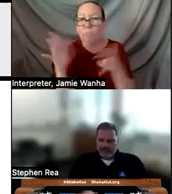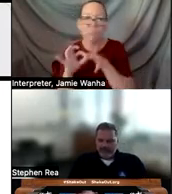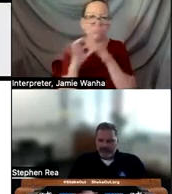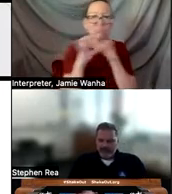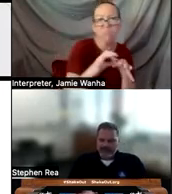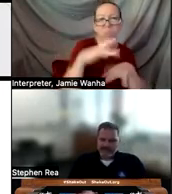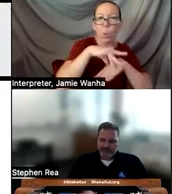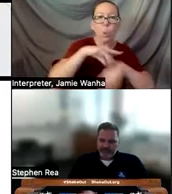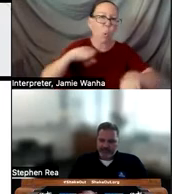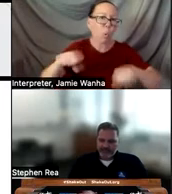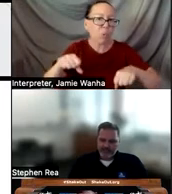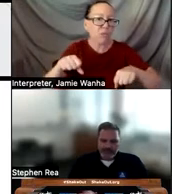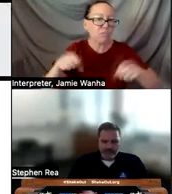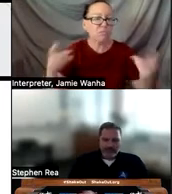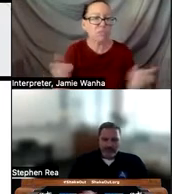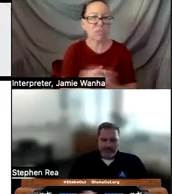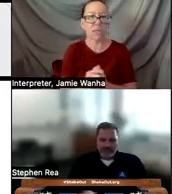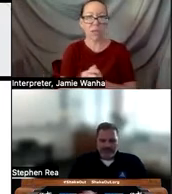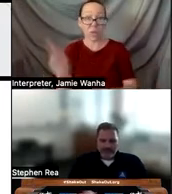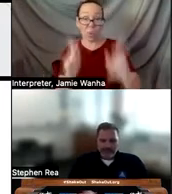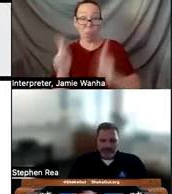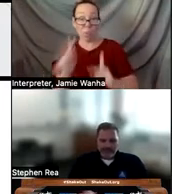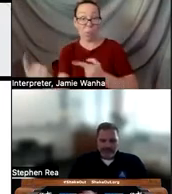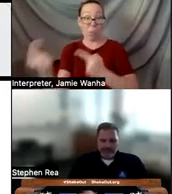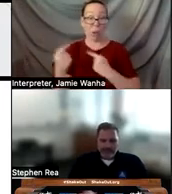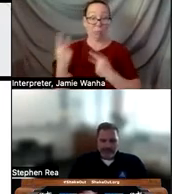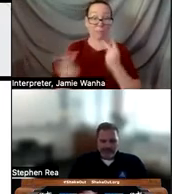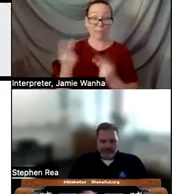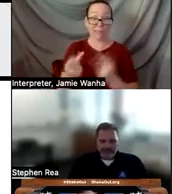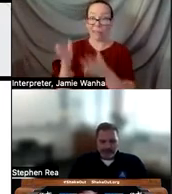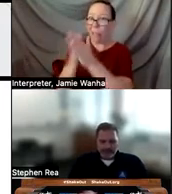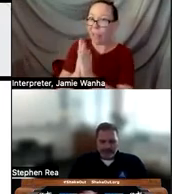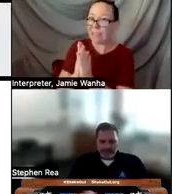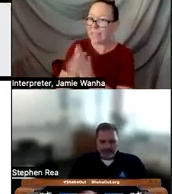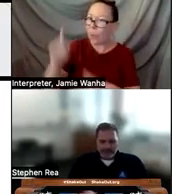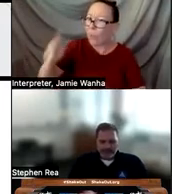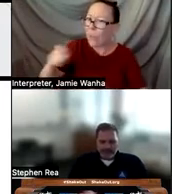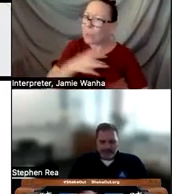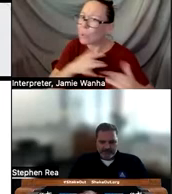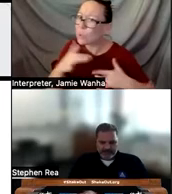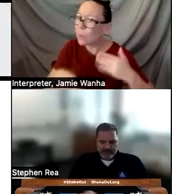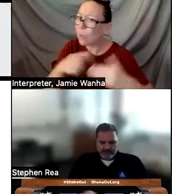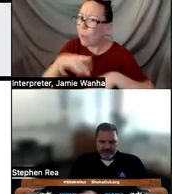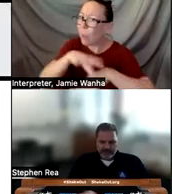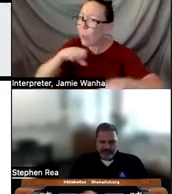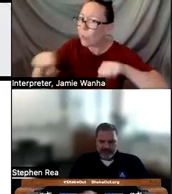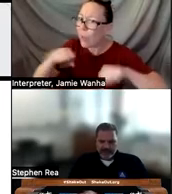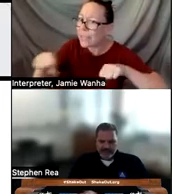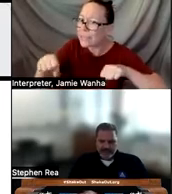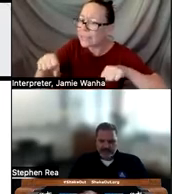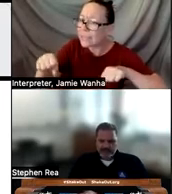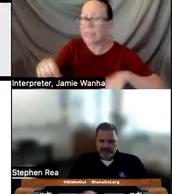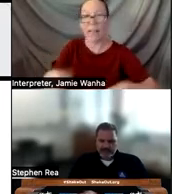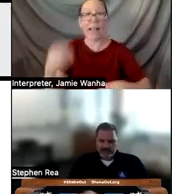to town, they always ask me, do we have to worry about earthquakes? And it all kind of depends on where you're coming from. If you're from the East Coast, I'd say, yeah, San